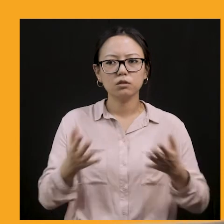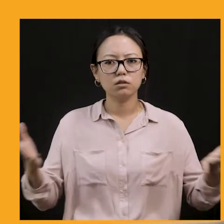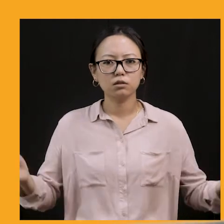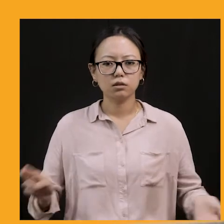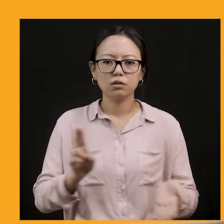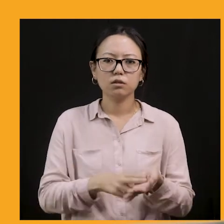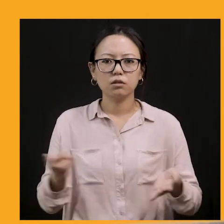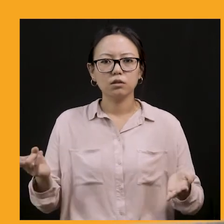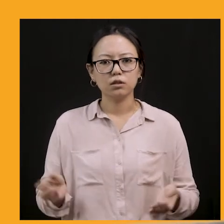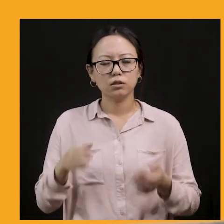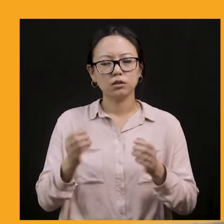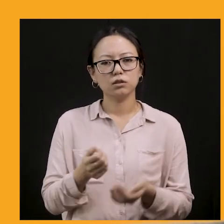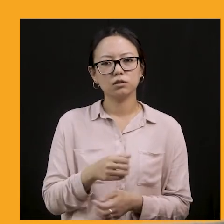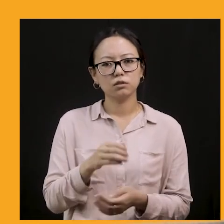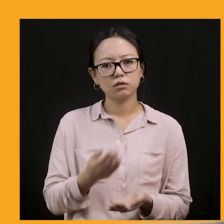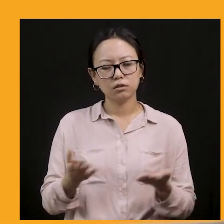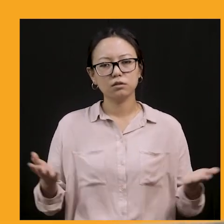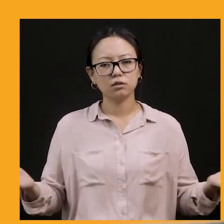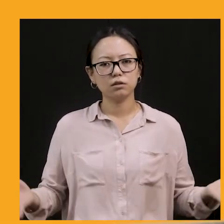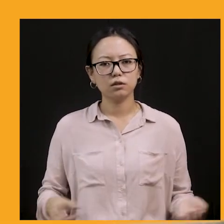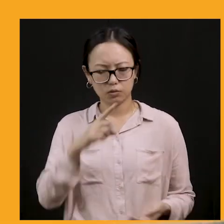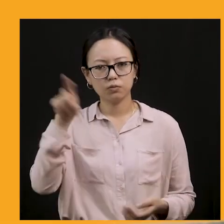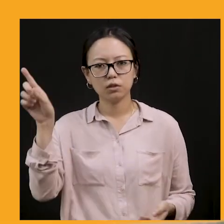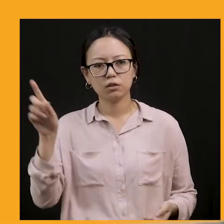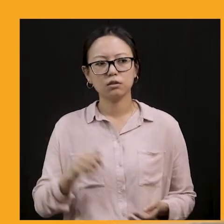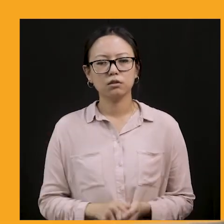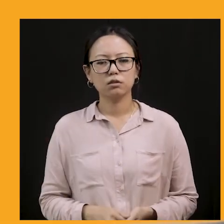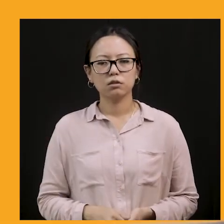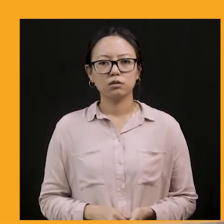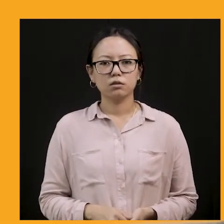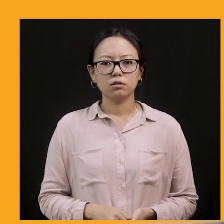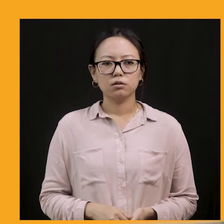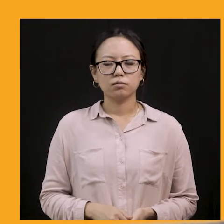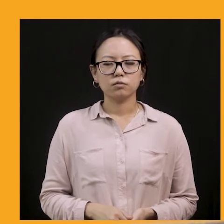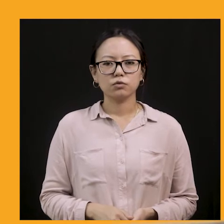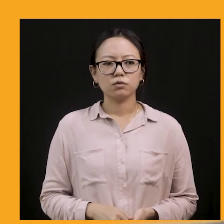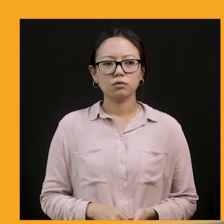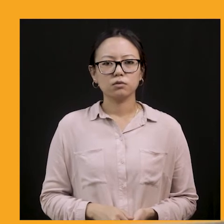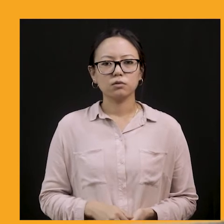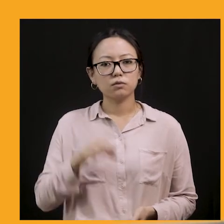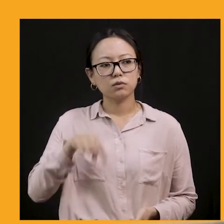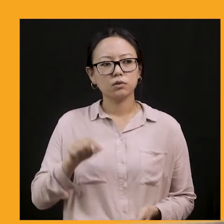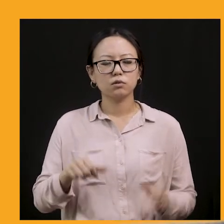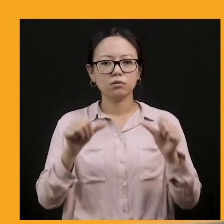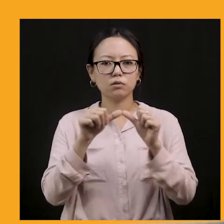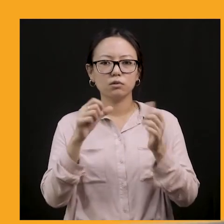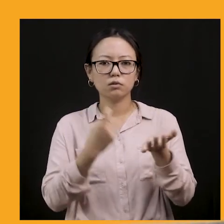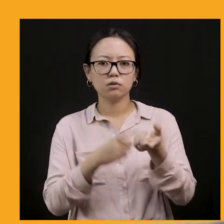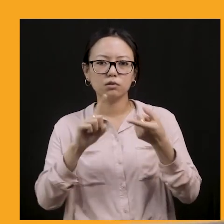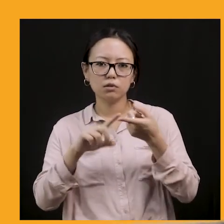Right? So Areni today, she's going to list whatever things that